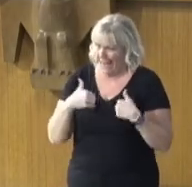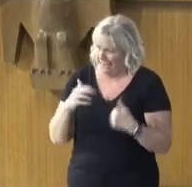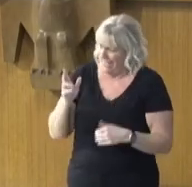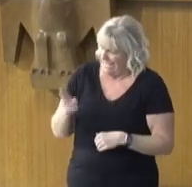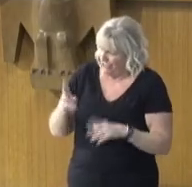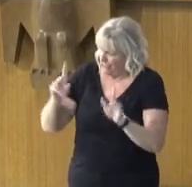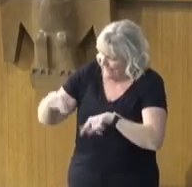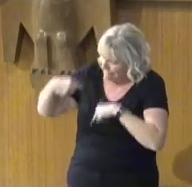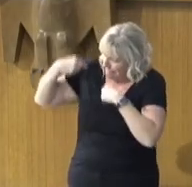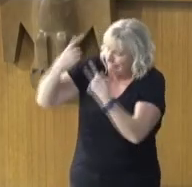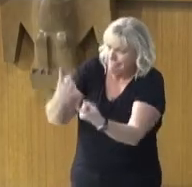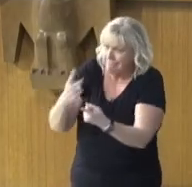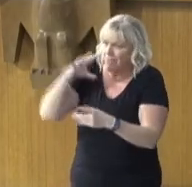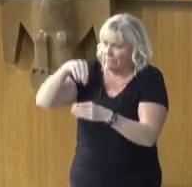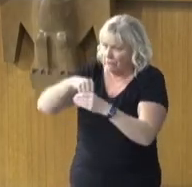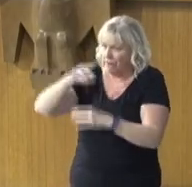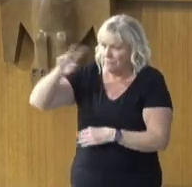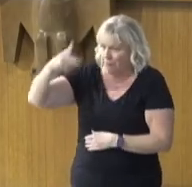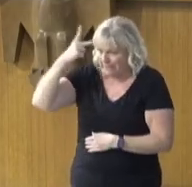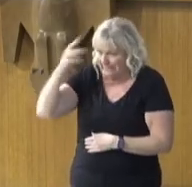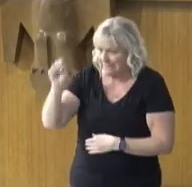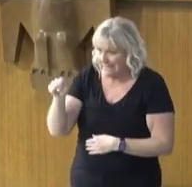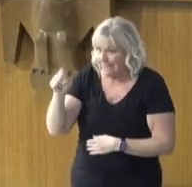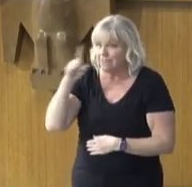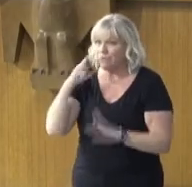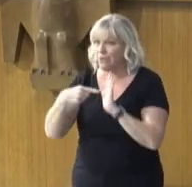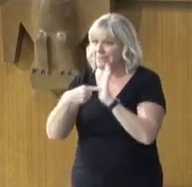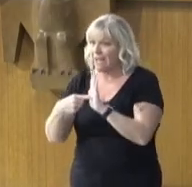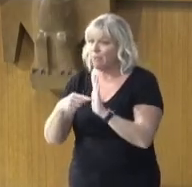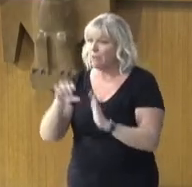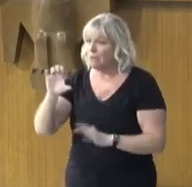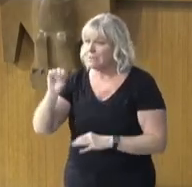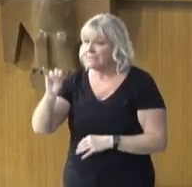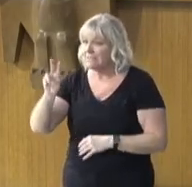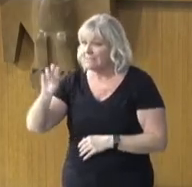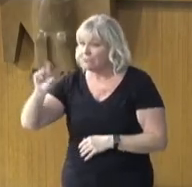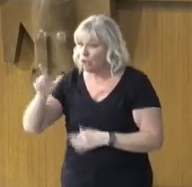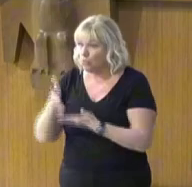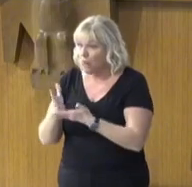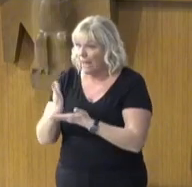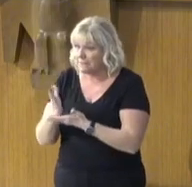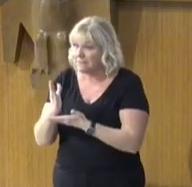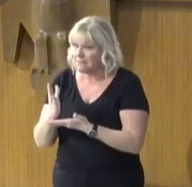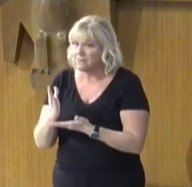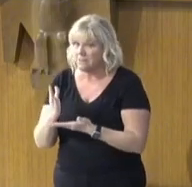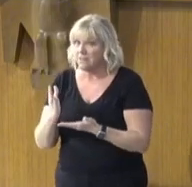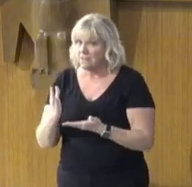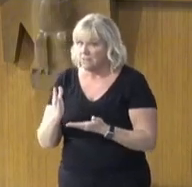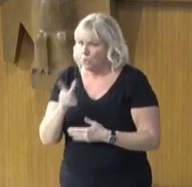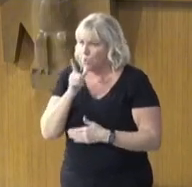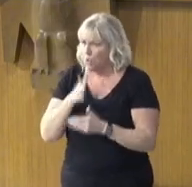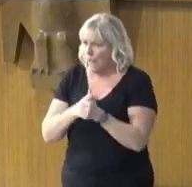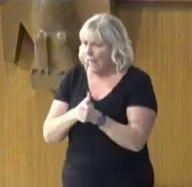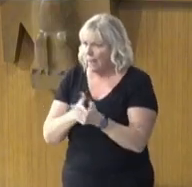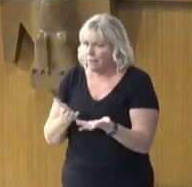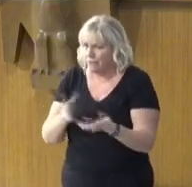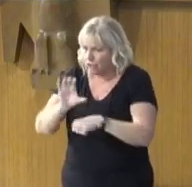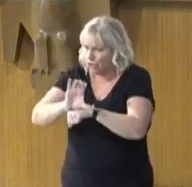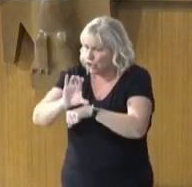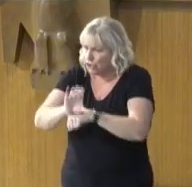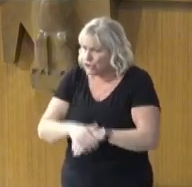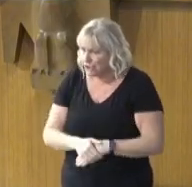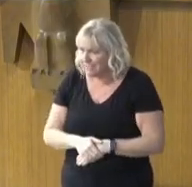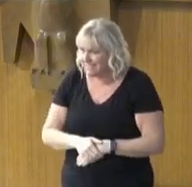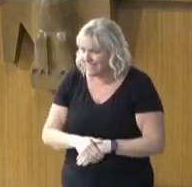being engaged in politics. For example, the civil rights movement was really led by the church. But even further back,